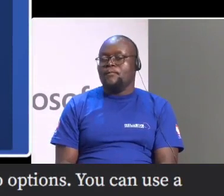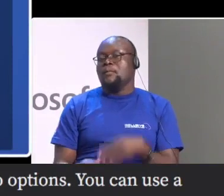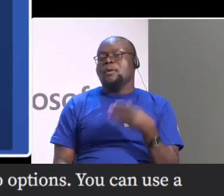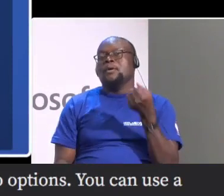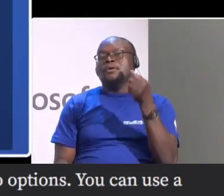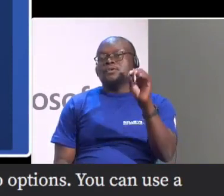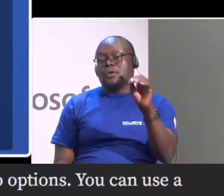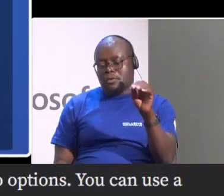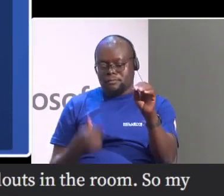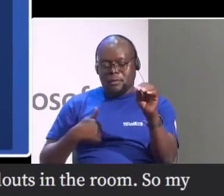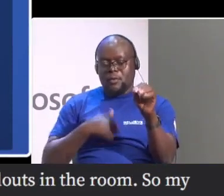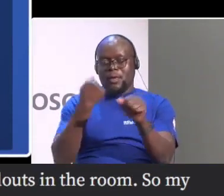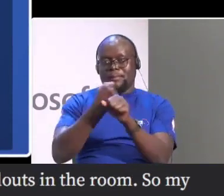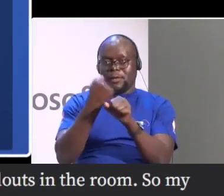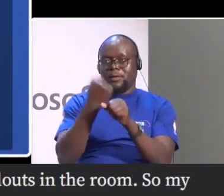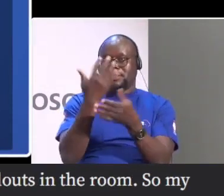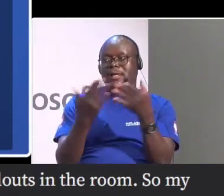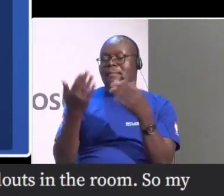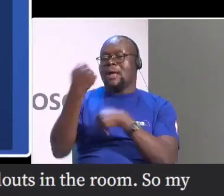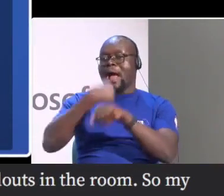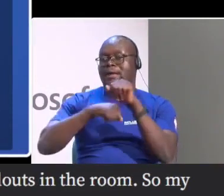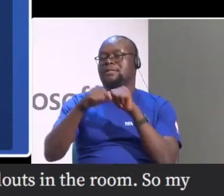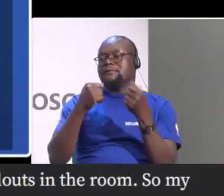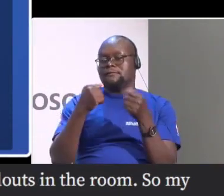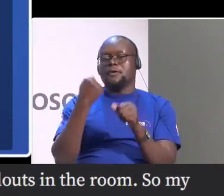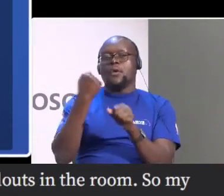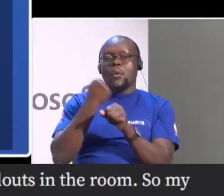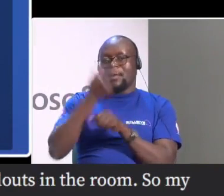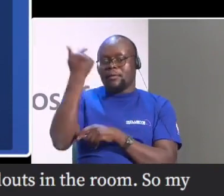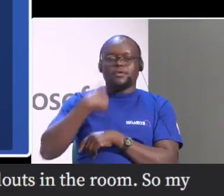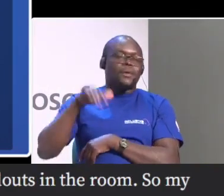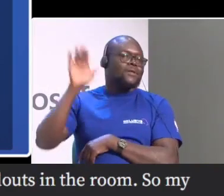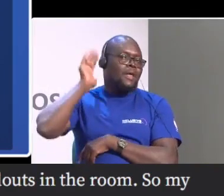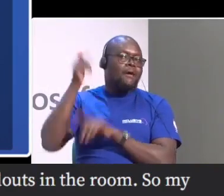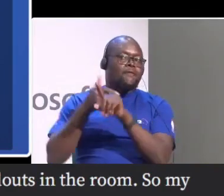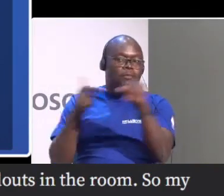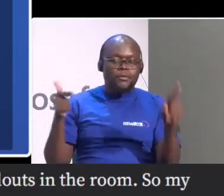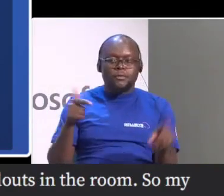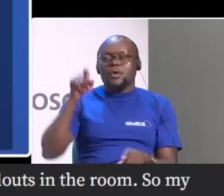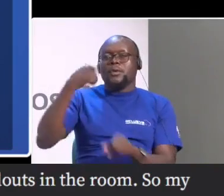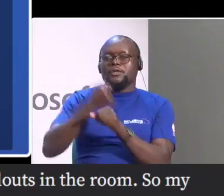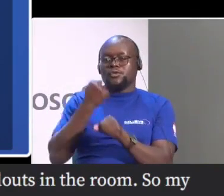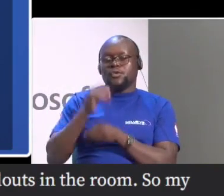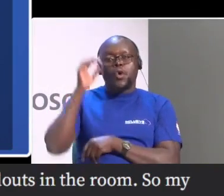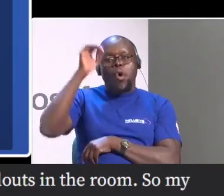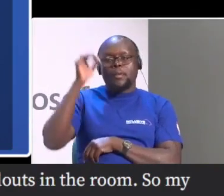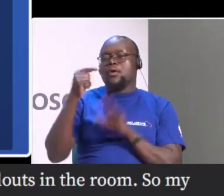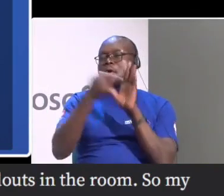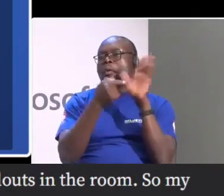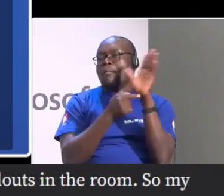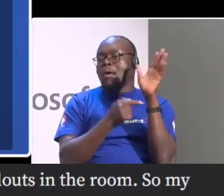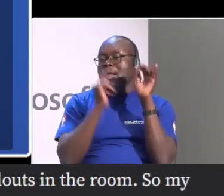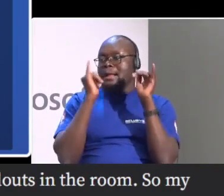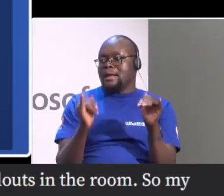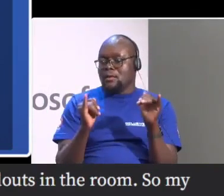So we're going to be doing some active polling now because we want to hear from you. It's such a new and